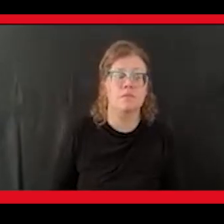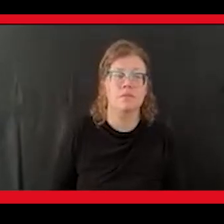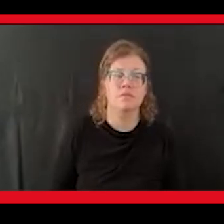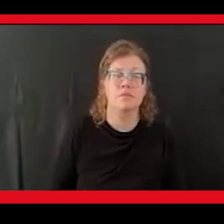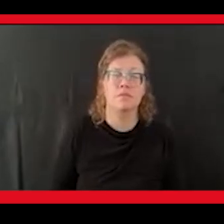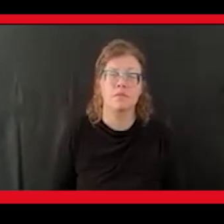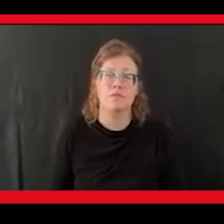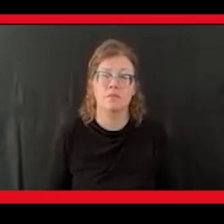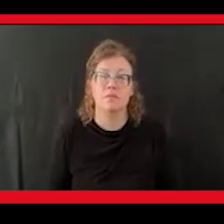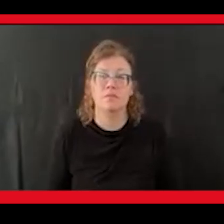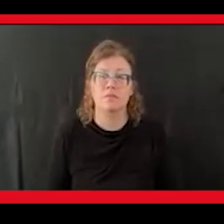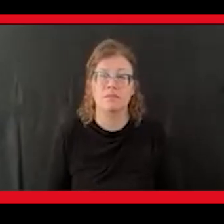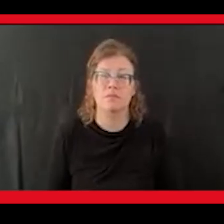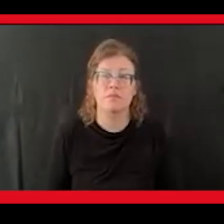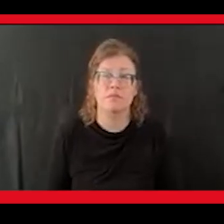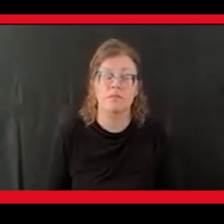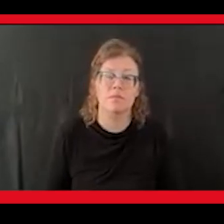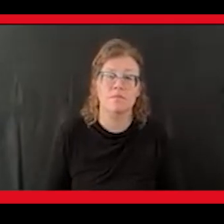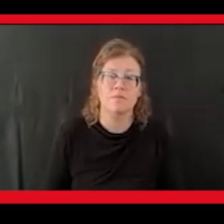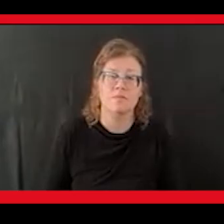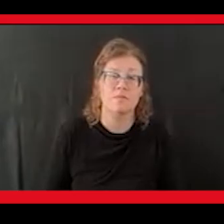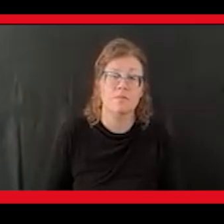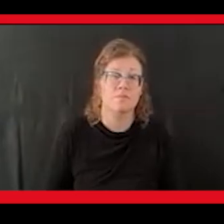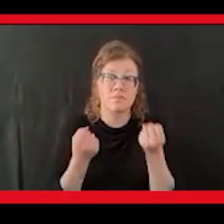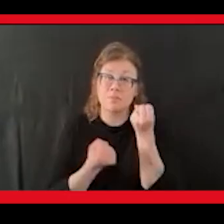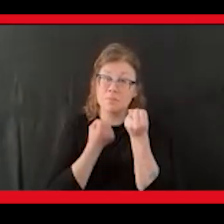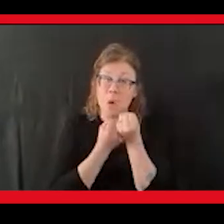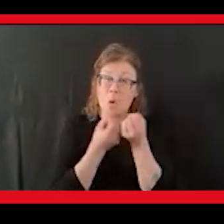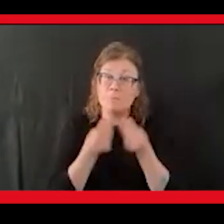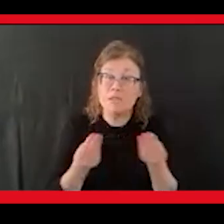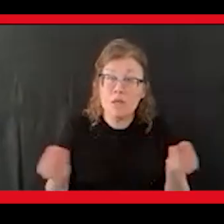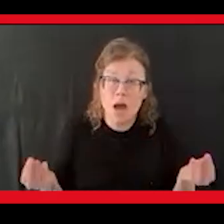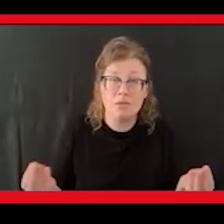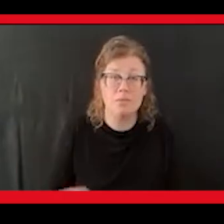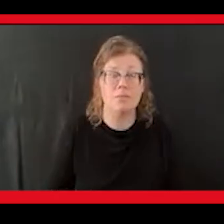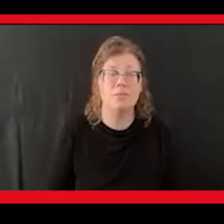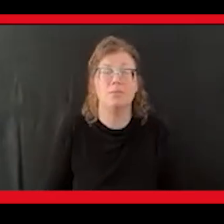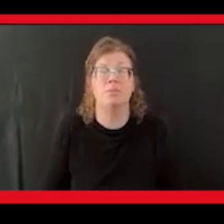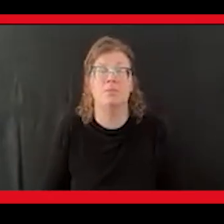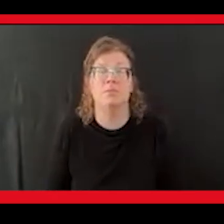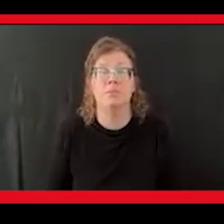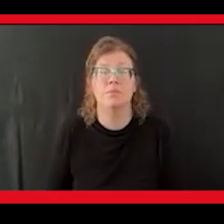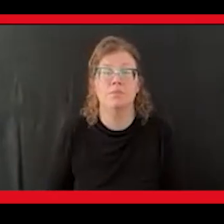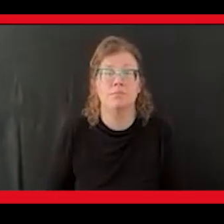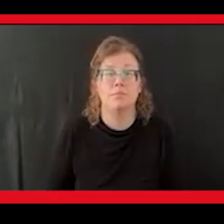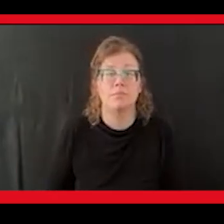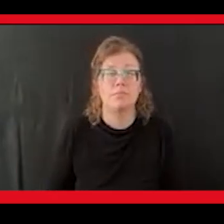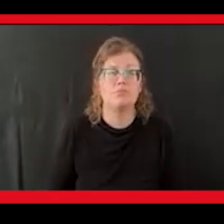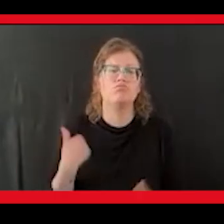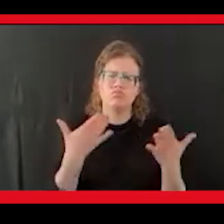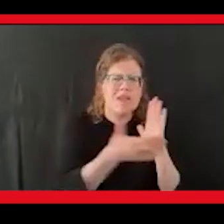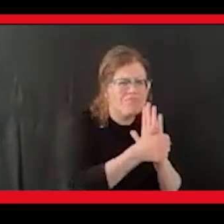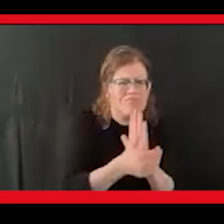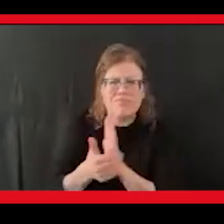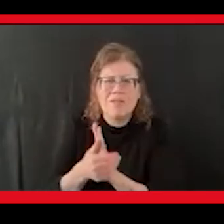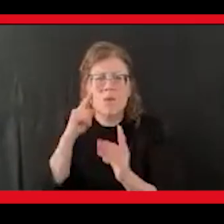In the support materials section, you can include things to support your application. You're highly encouraged